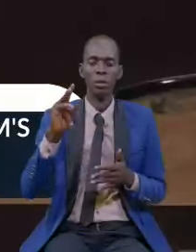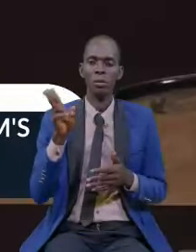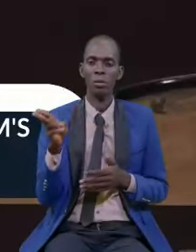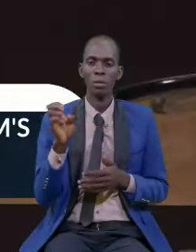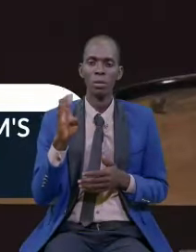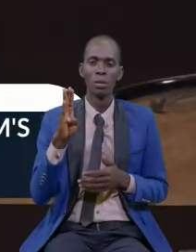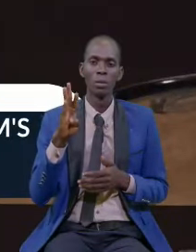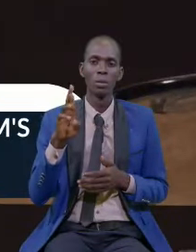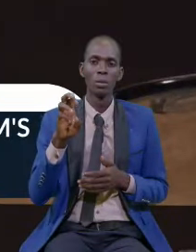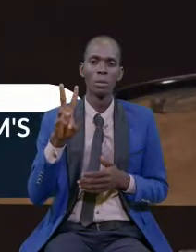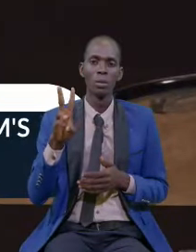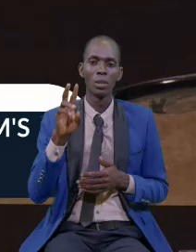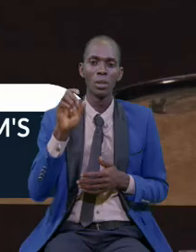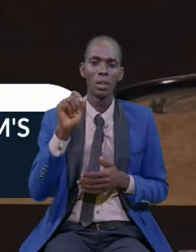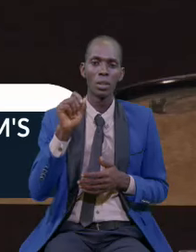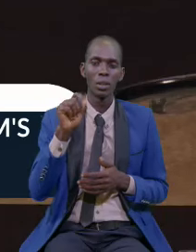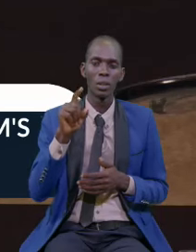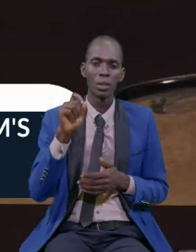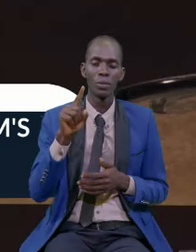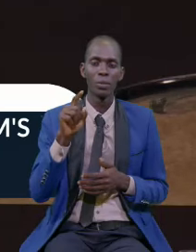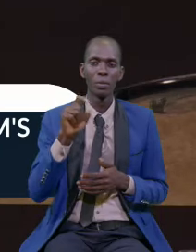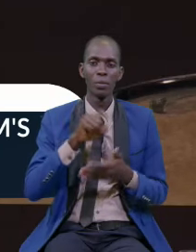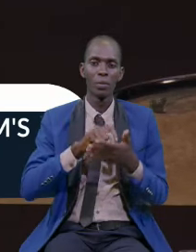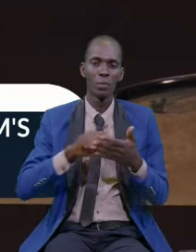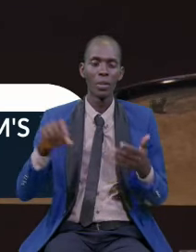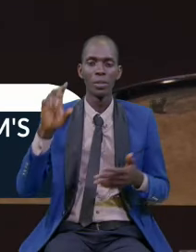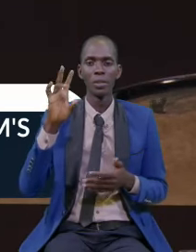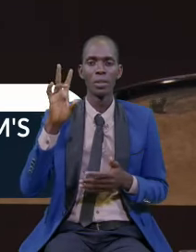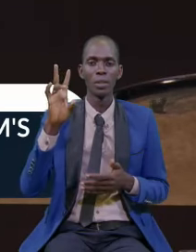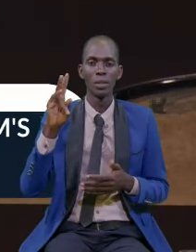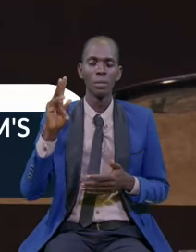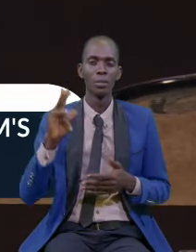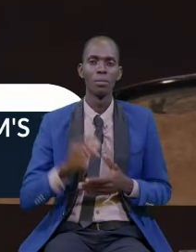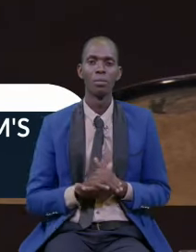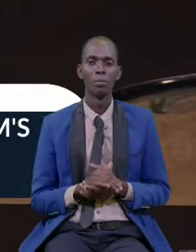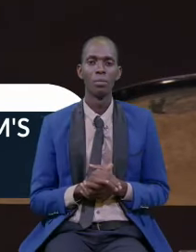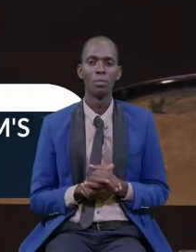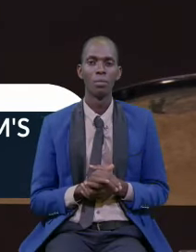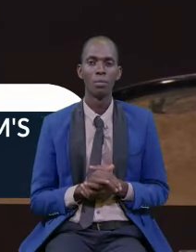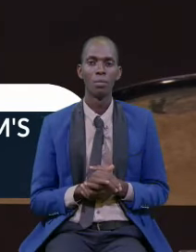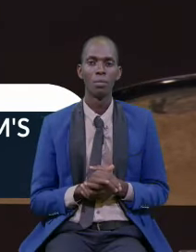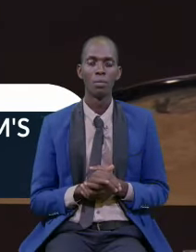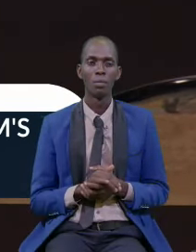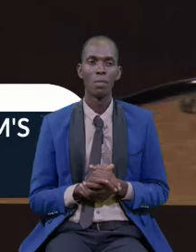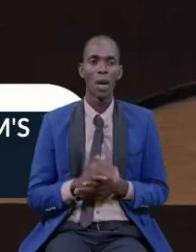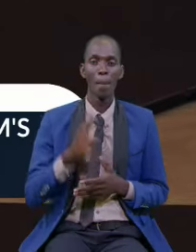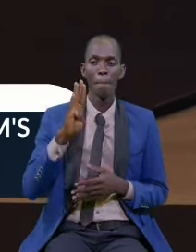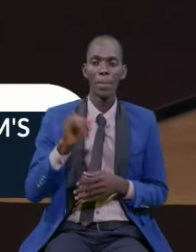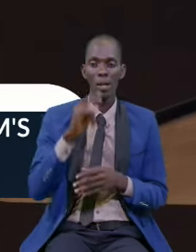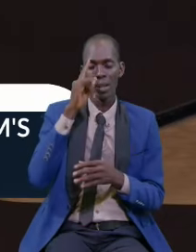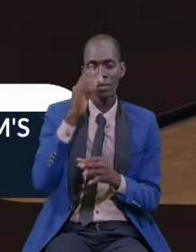Hebrews chapter 11, reading from verse 17. By faith,